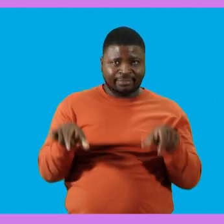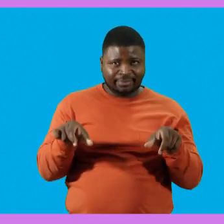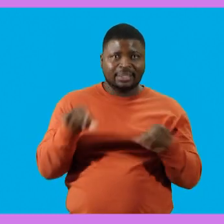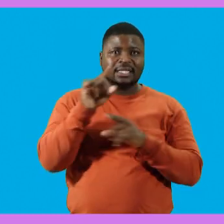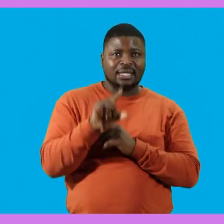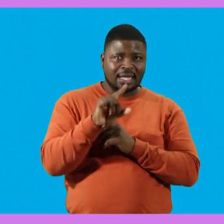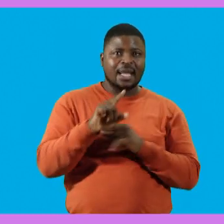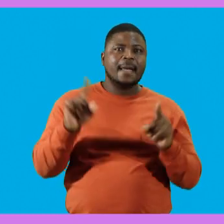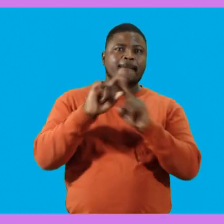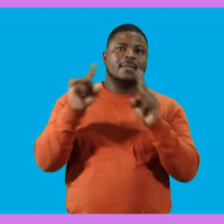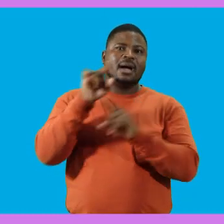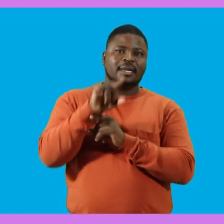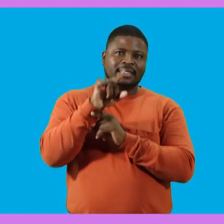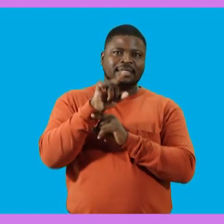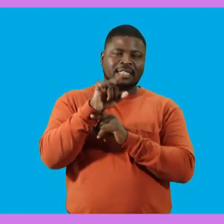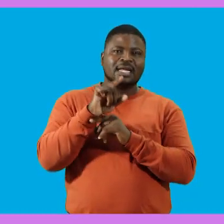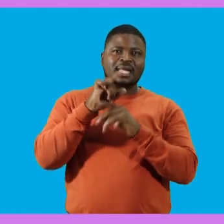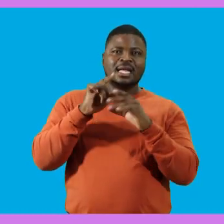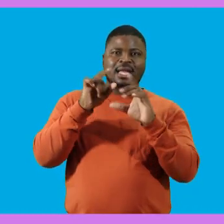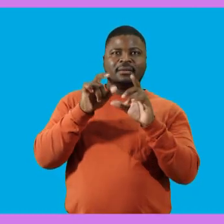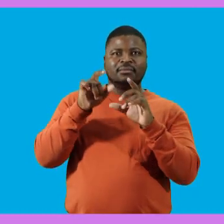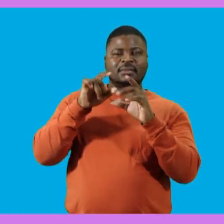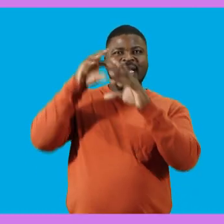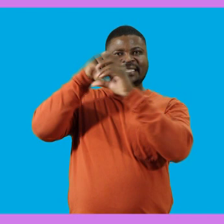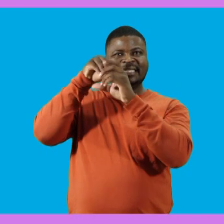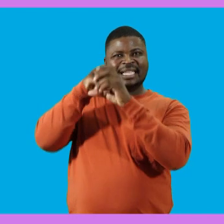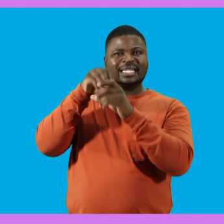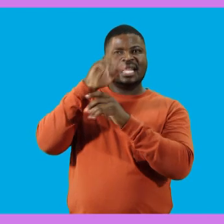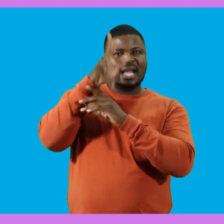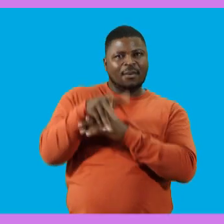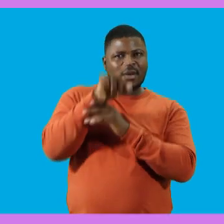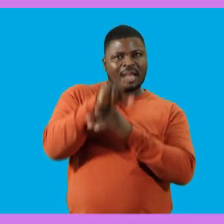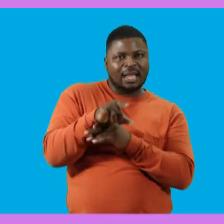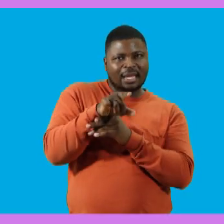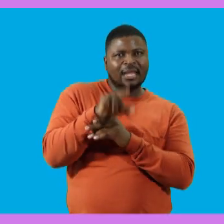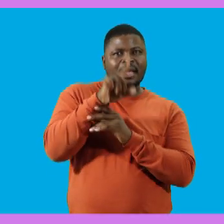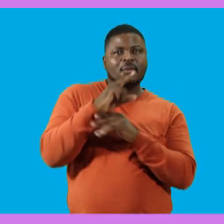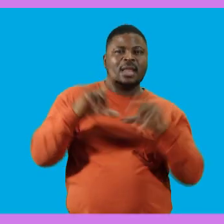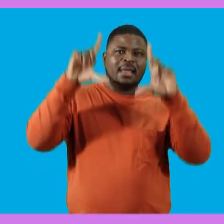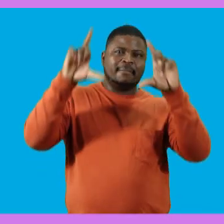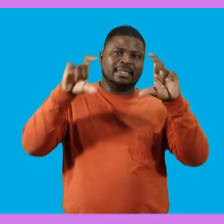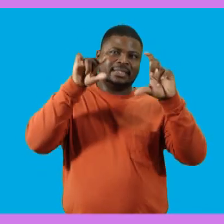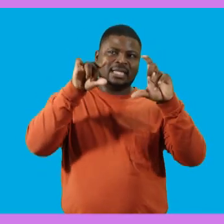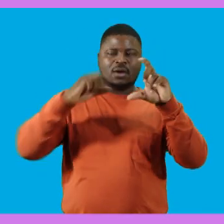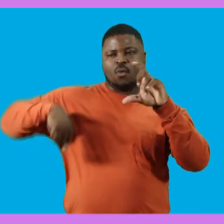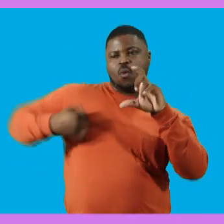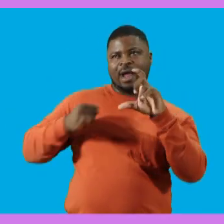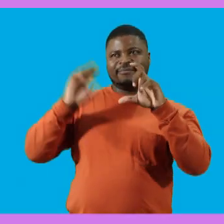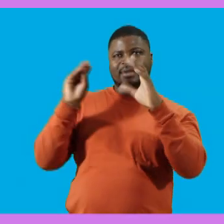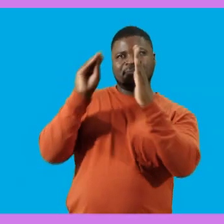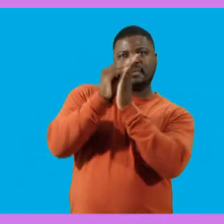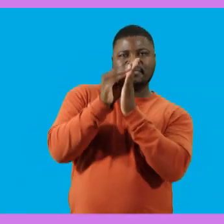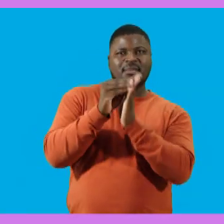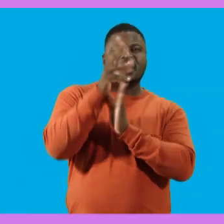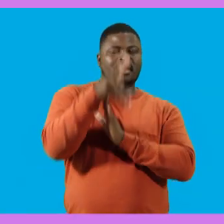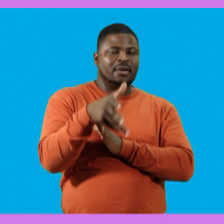frame. And then the beige part is where he will place a picture of his